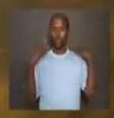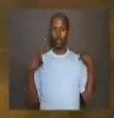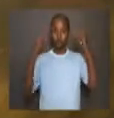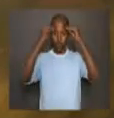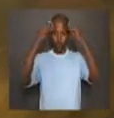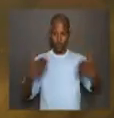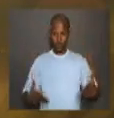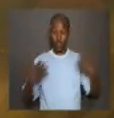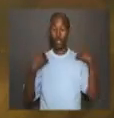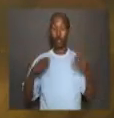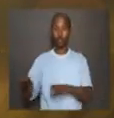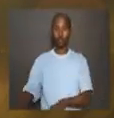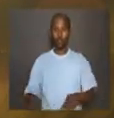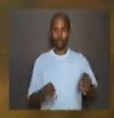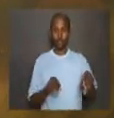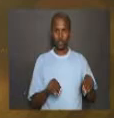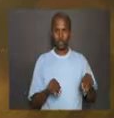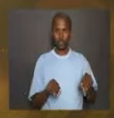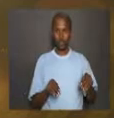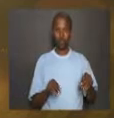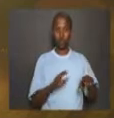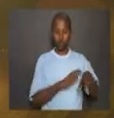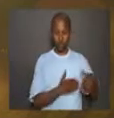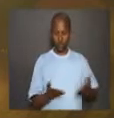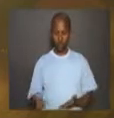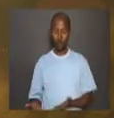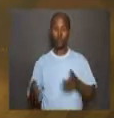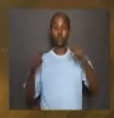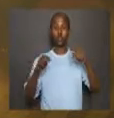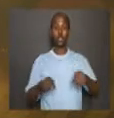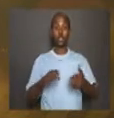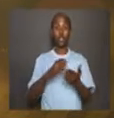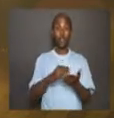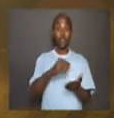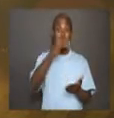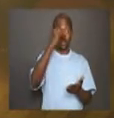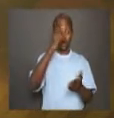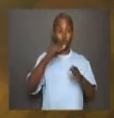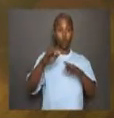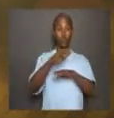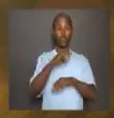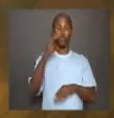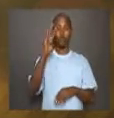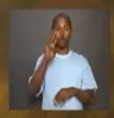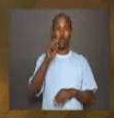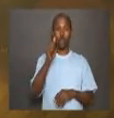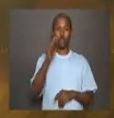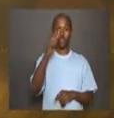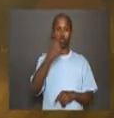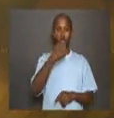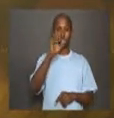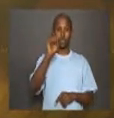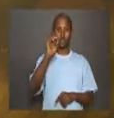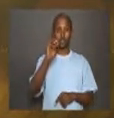Hello teacher, hello students. Welcome to today's lesson on wages.